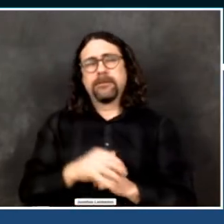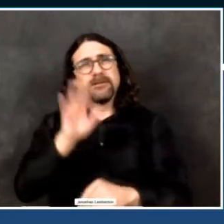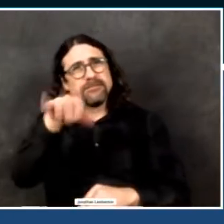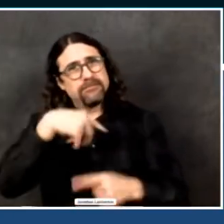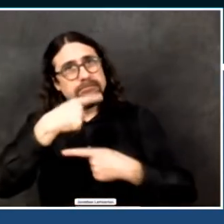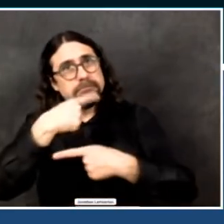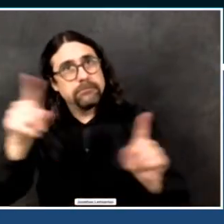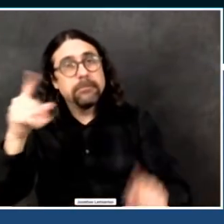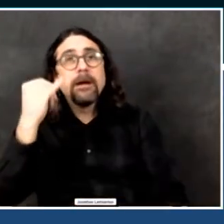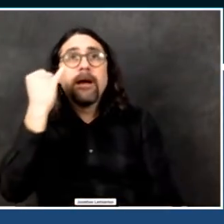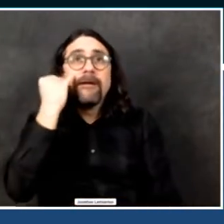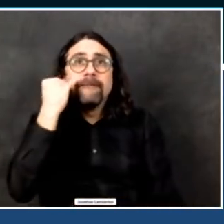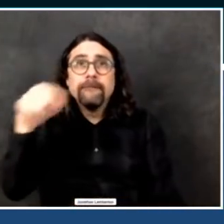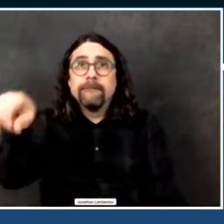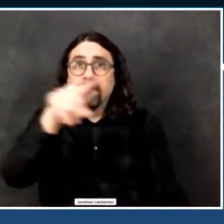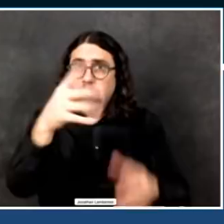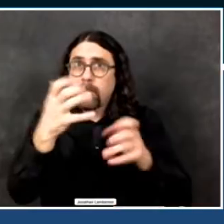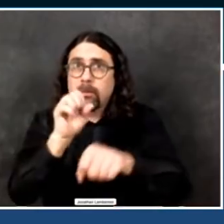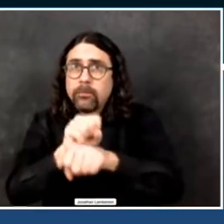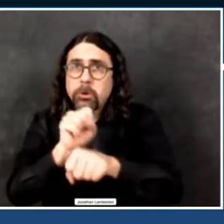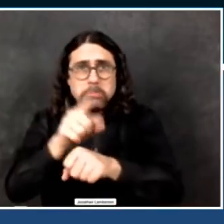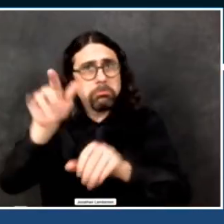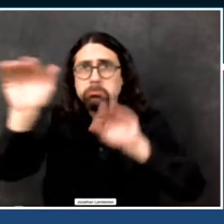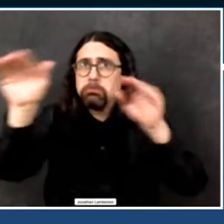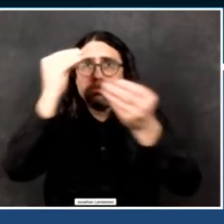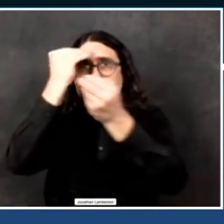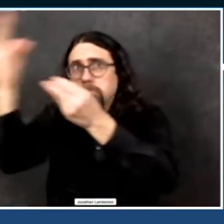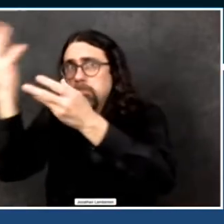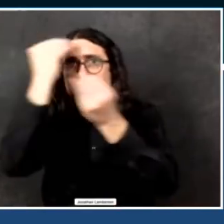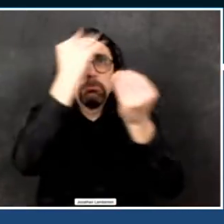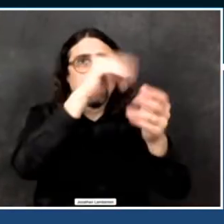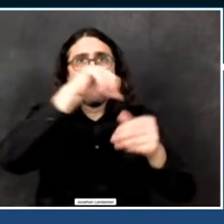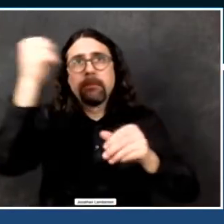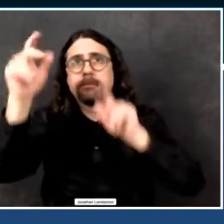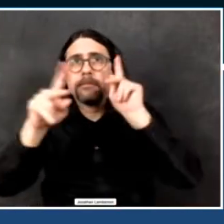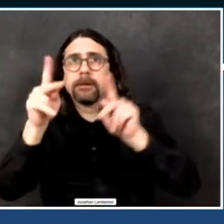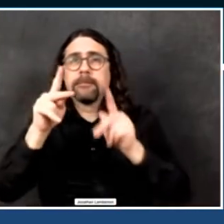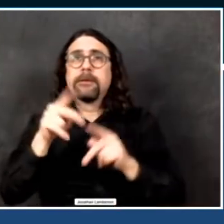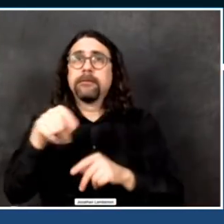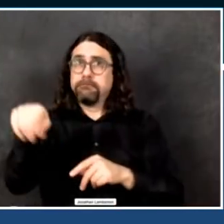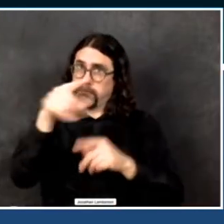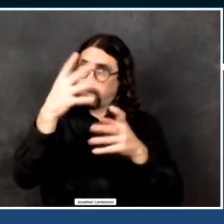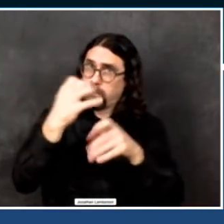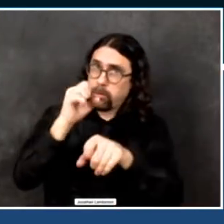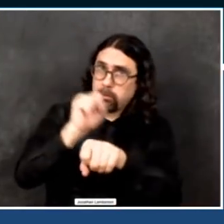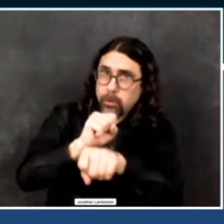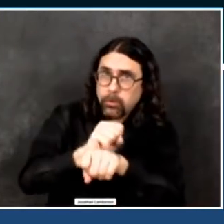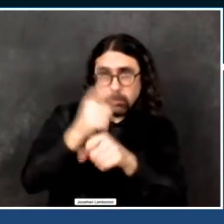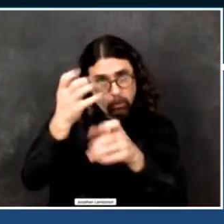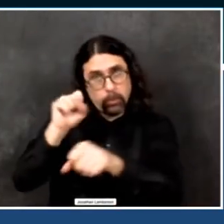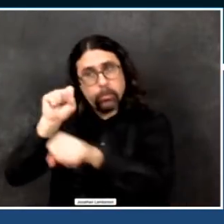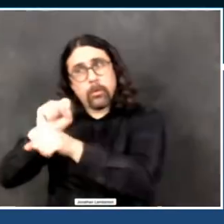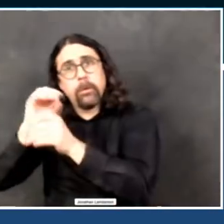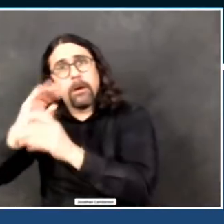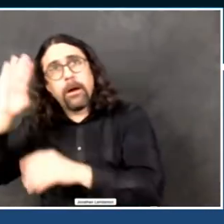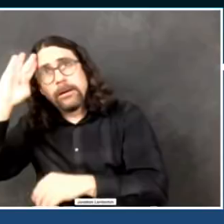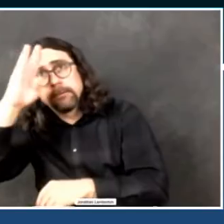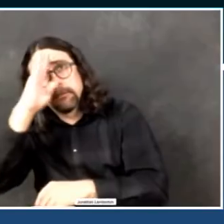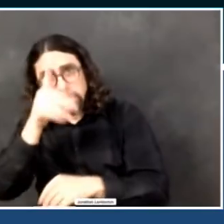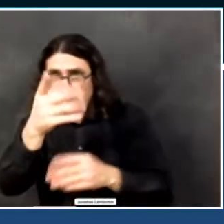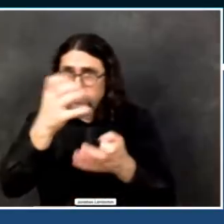our hospitals, fighting back the coronavirus and saving lives. Right away, health and hospitals will be